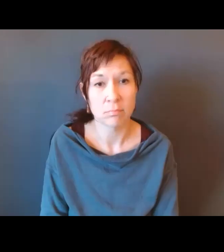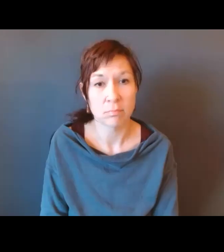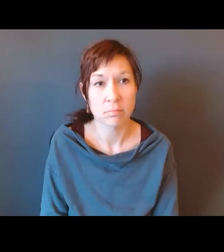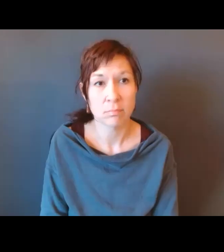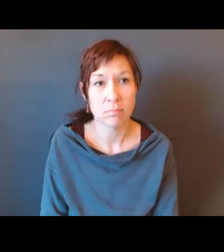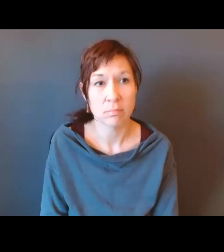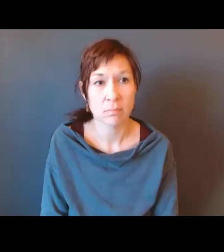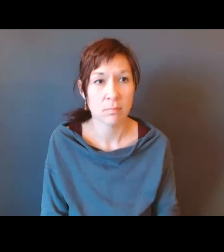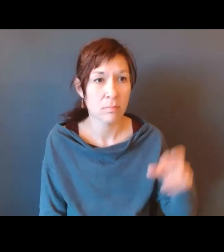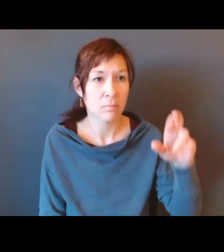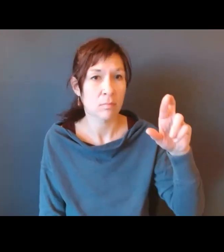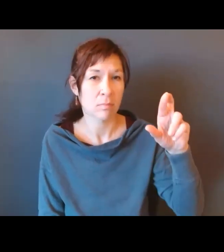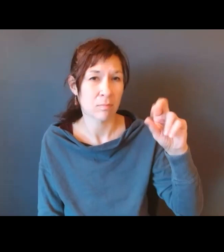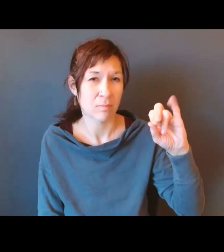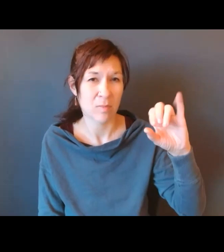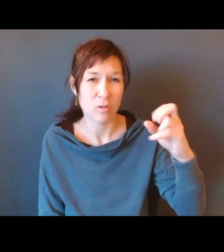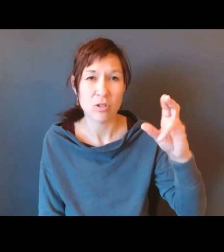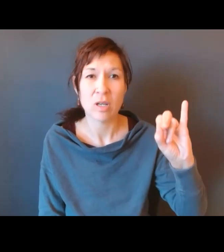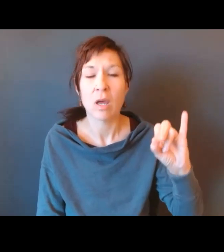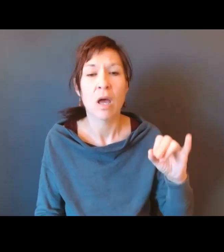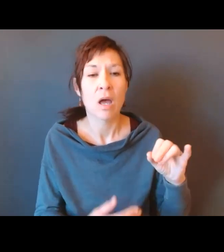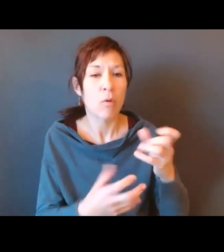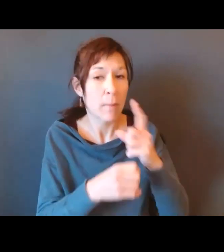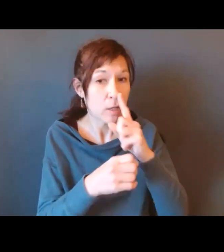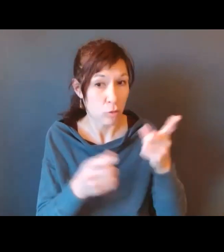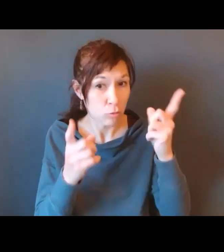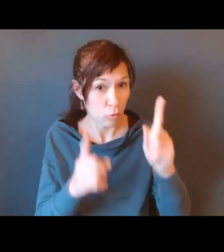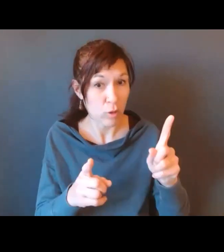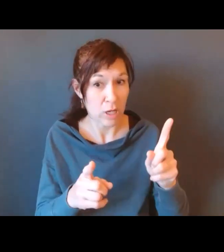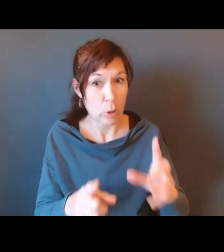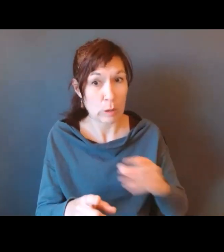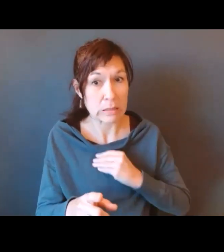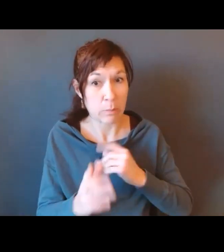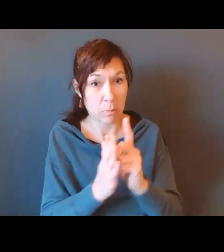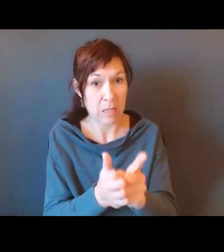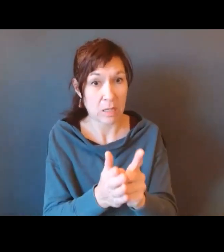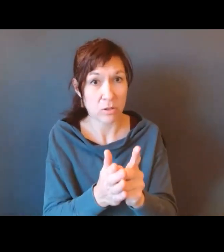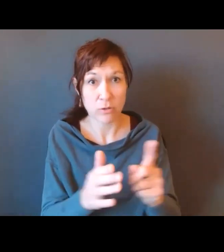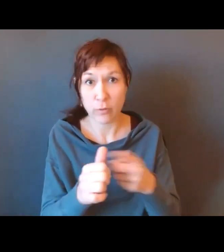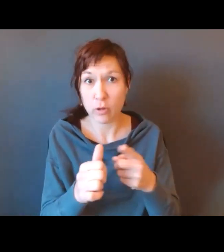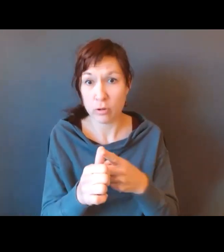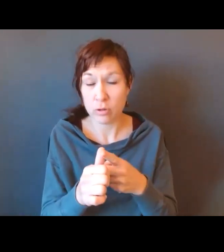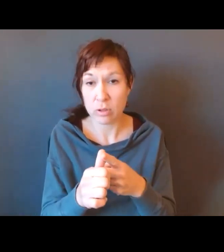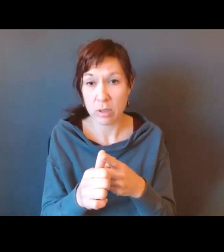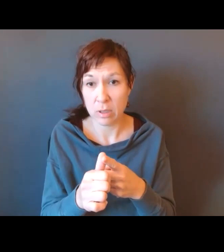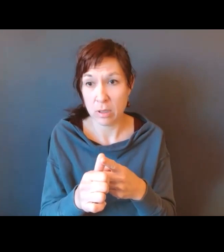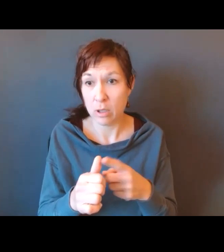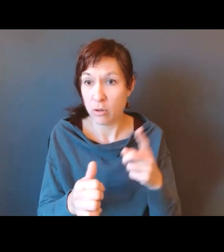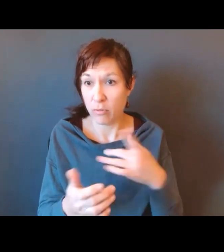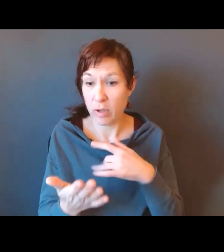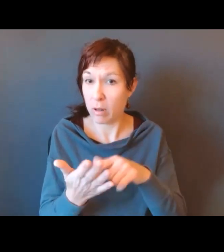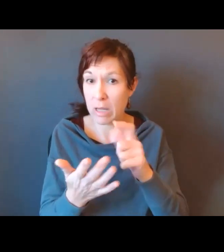I just wanted to hear, Marcos, if everybody was in agreement that the minutes had captured, those draft minutes had